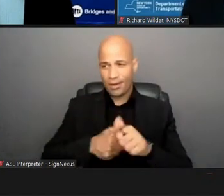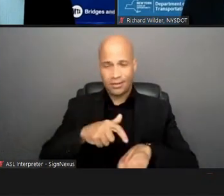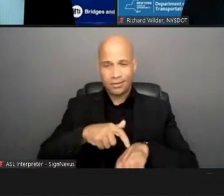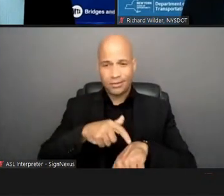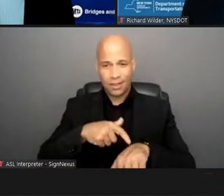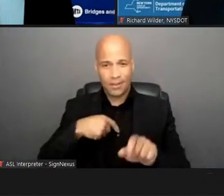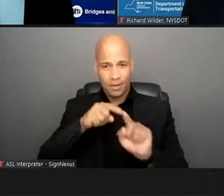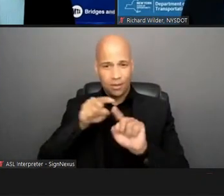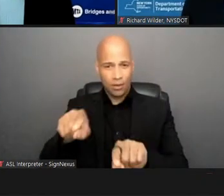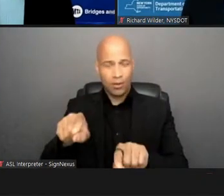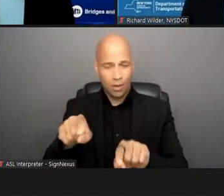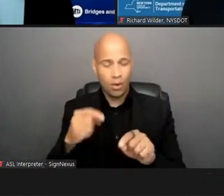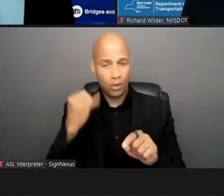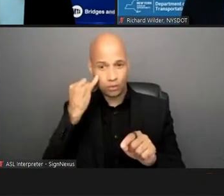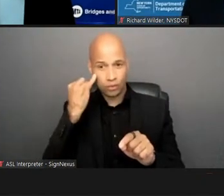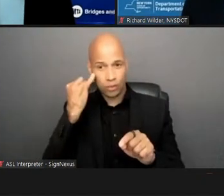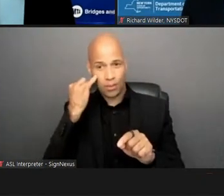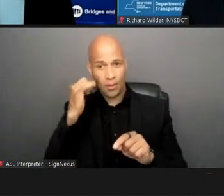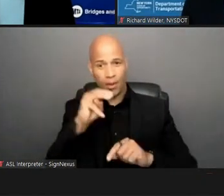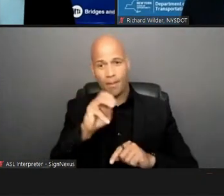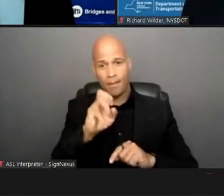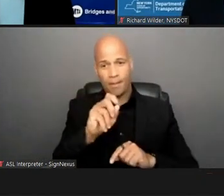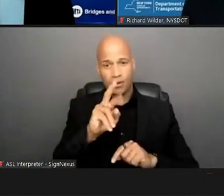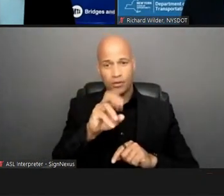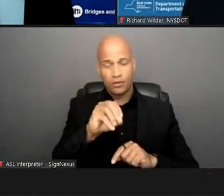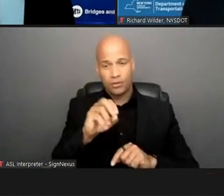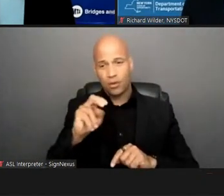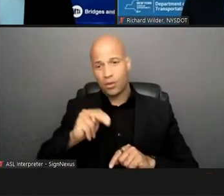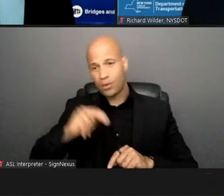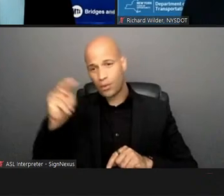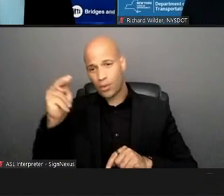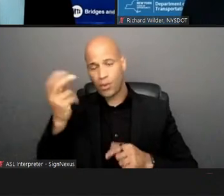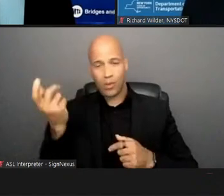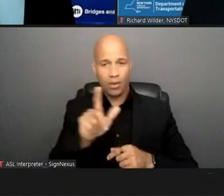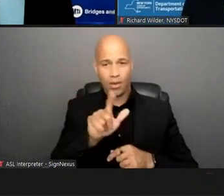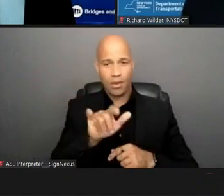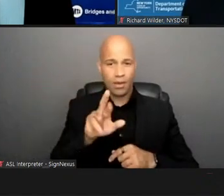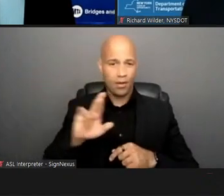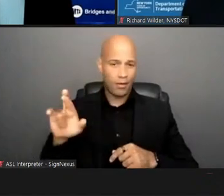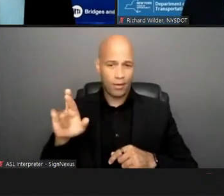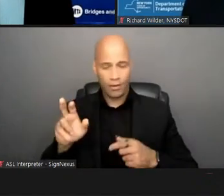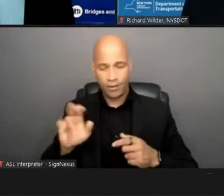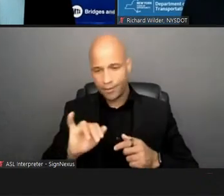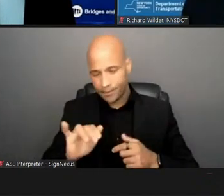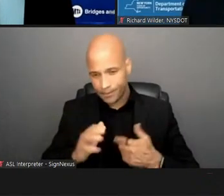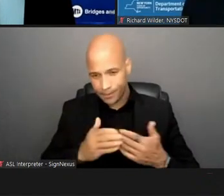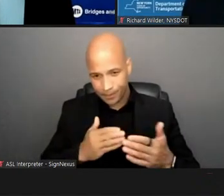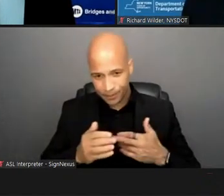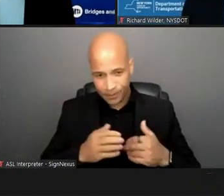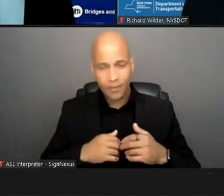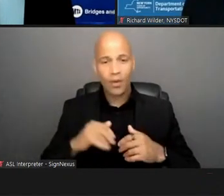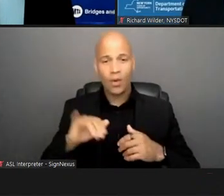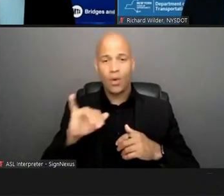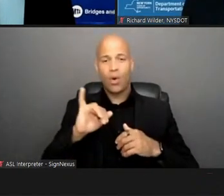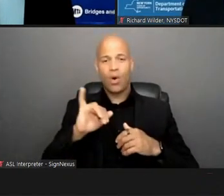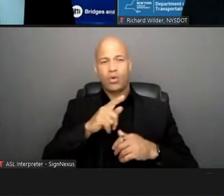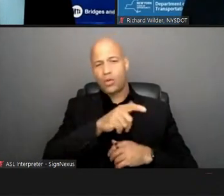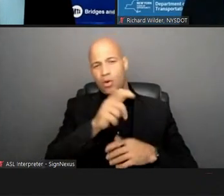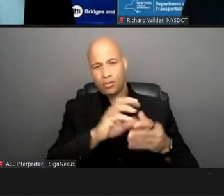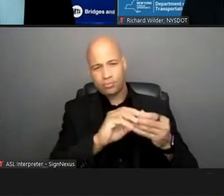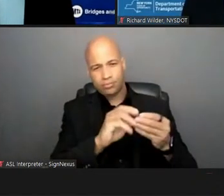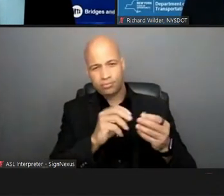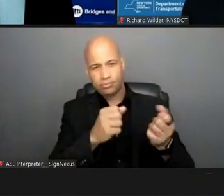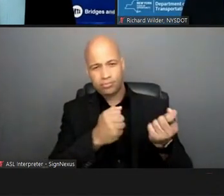those places if I take the Metro North or if I take the Long Island Railroad um I would also like to join with the other testifier